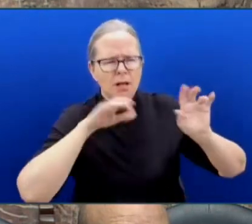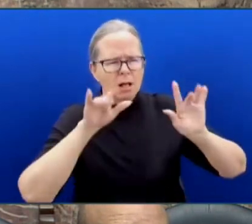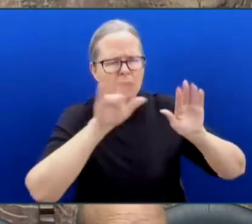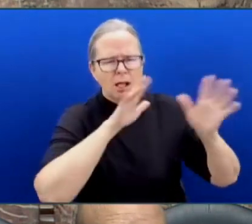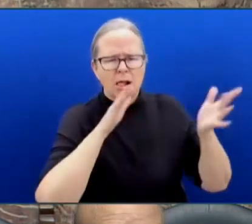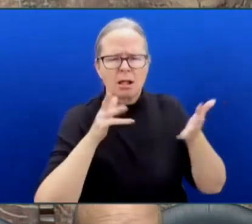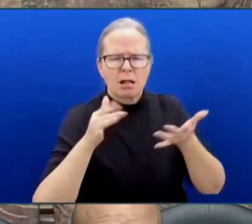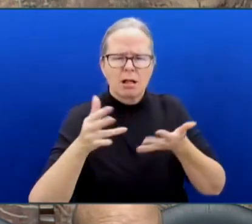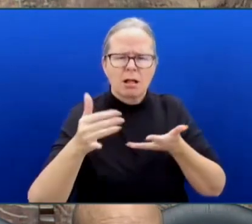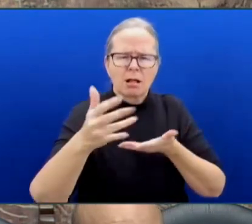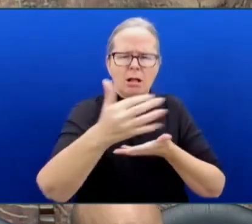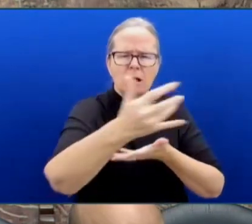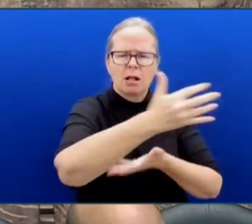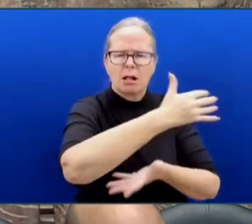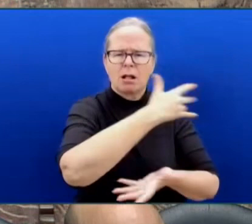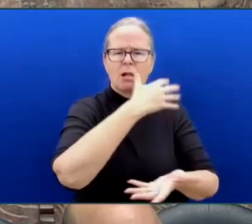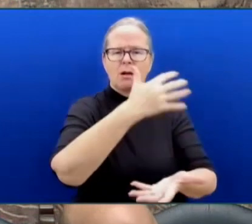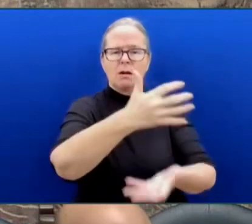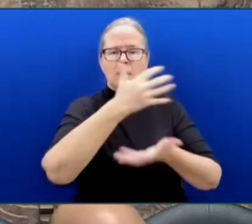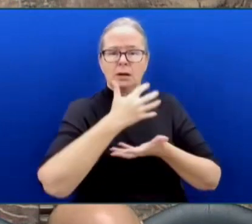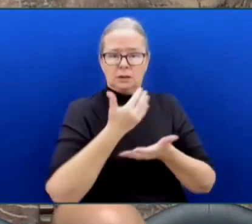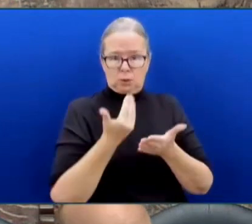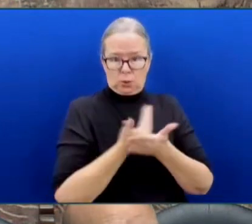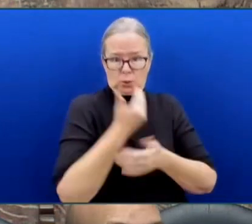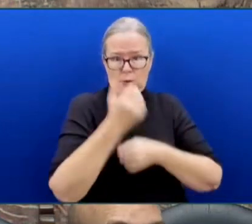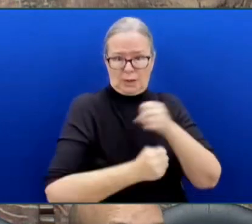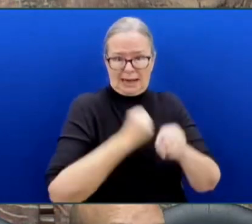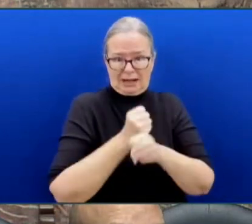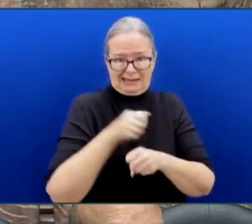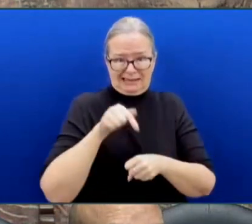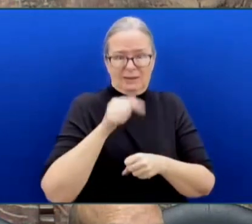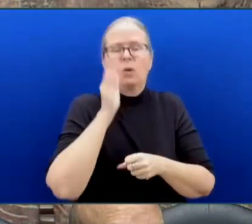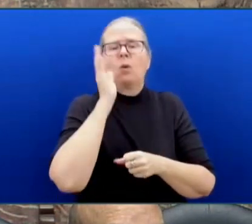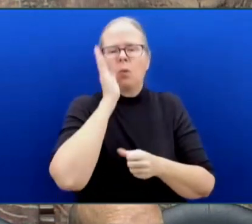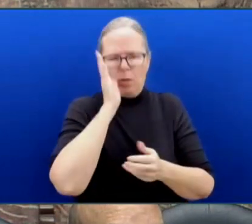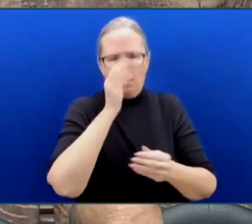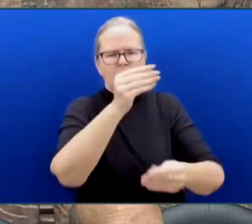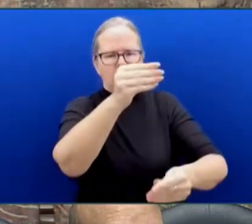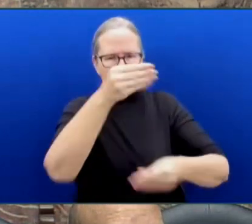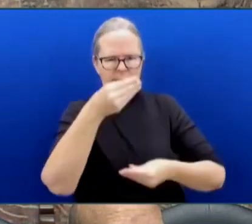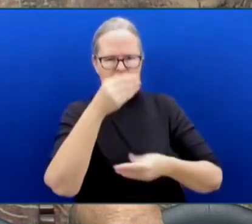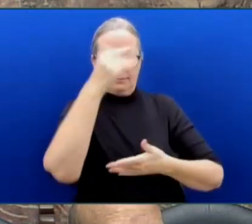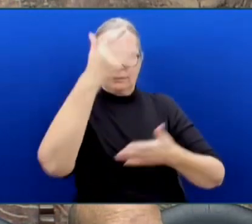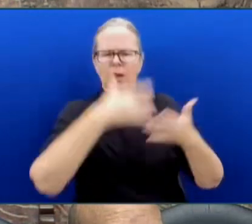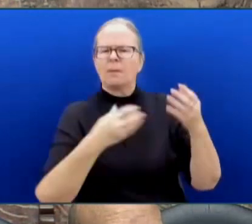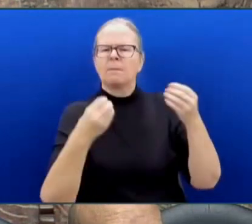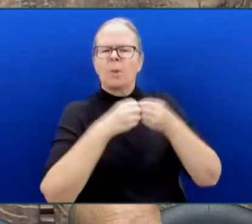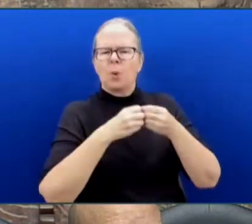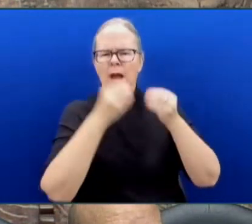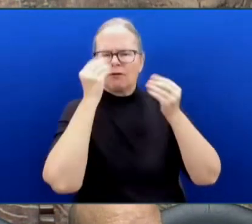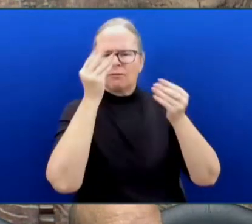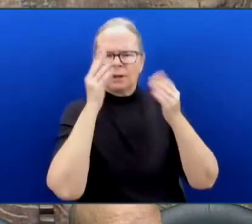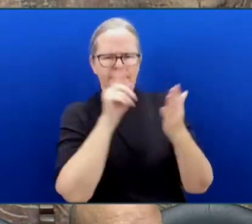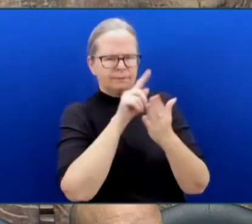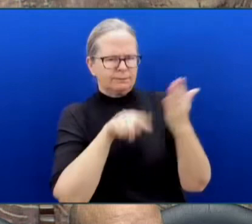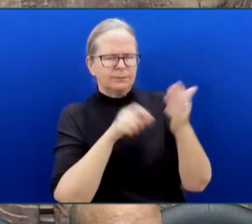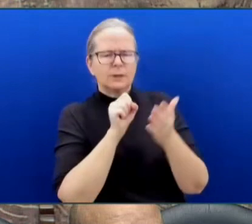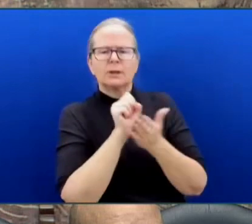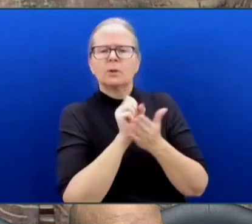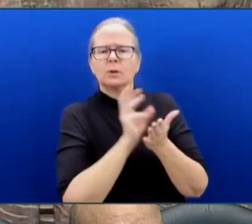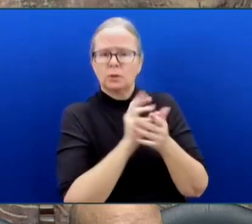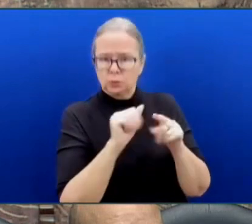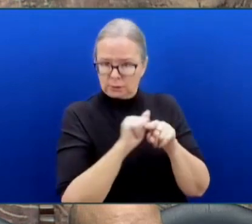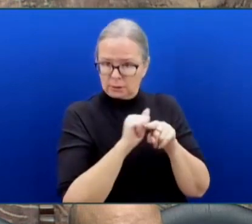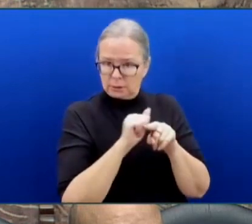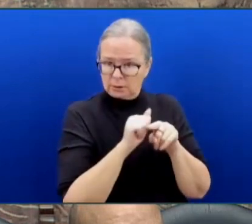raised by the members around those questions of qualifications and of social workers and of colleges, those issues that are part of